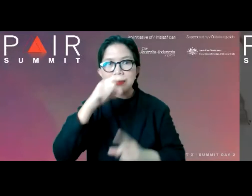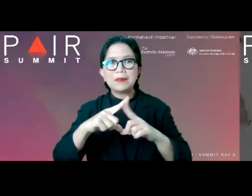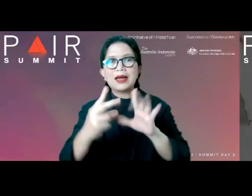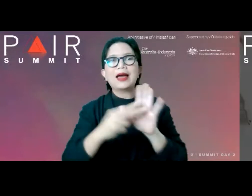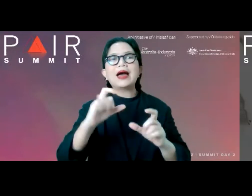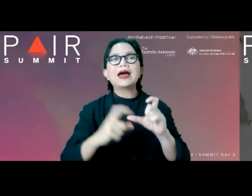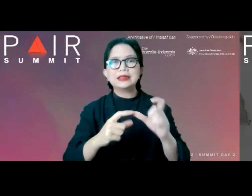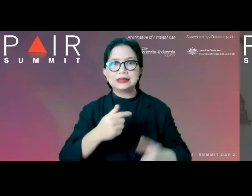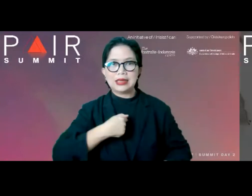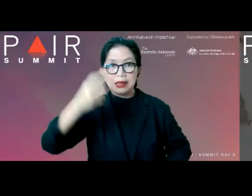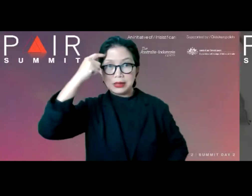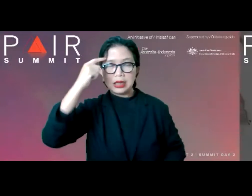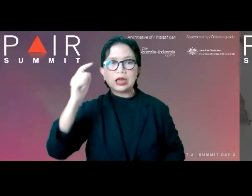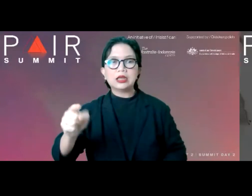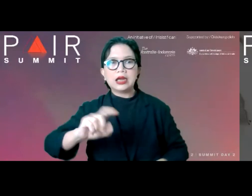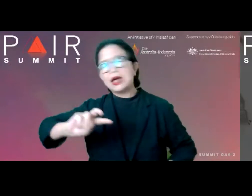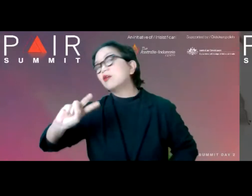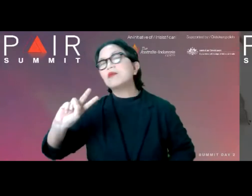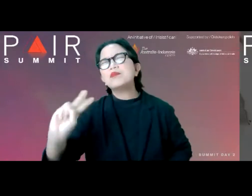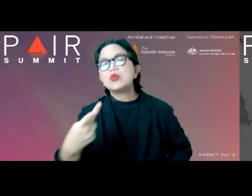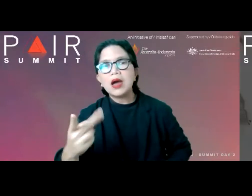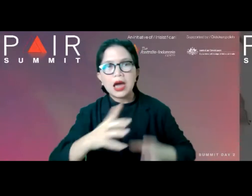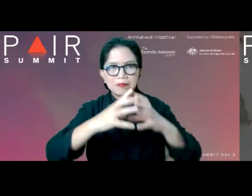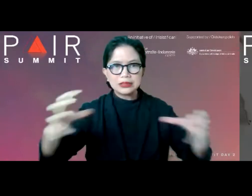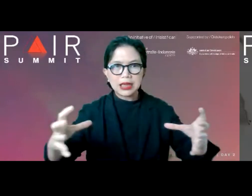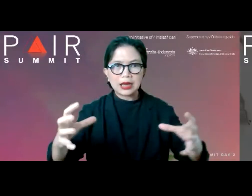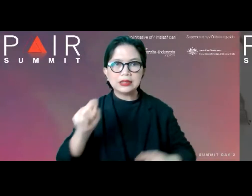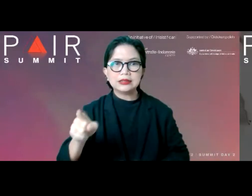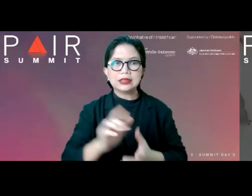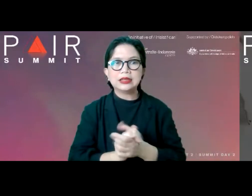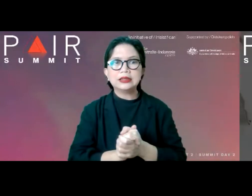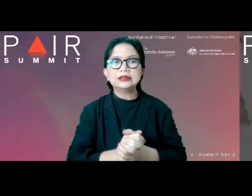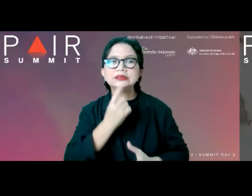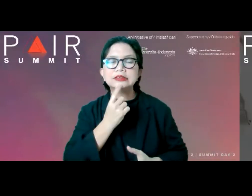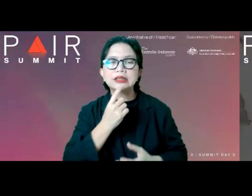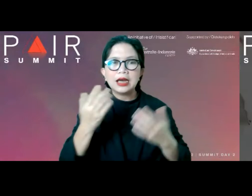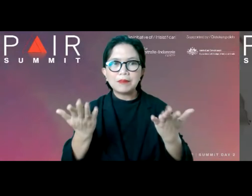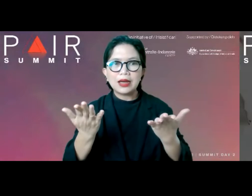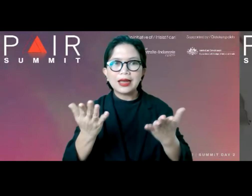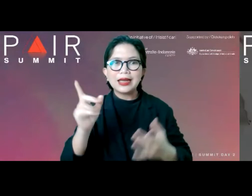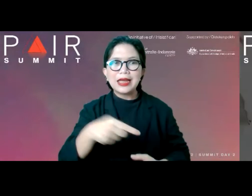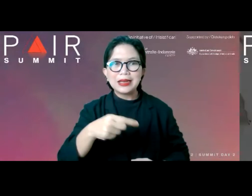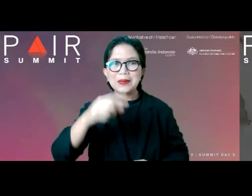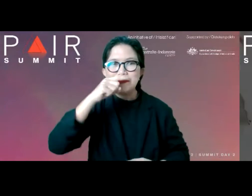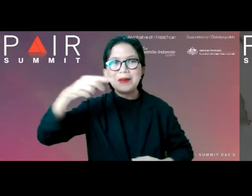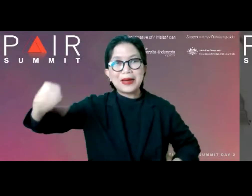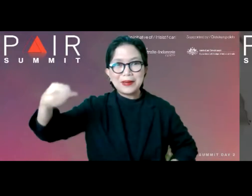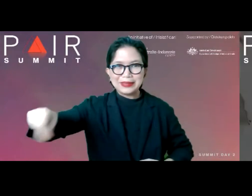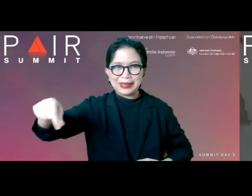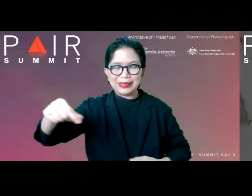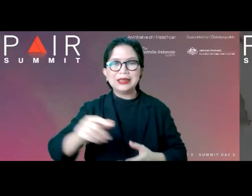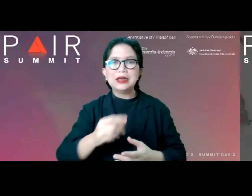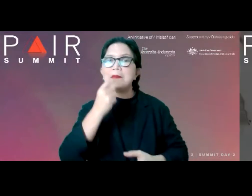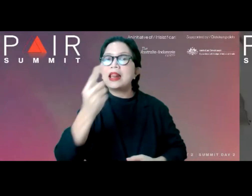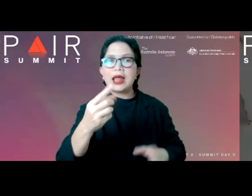changes, and referring to what the minister was saying also, that with big crisis or great crisis,